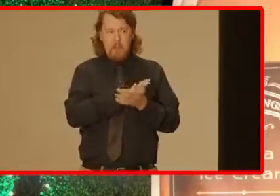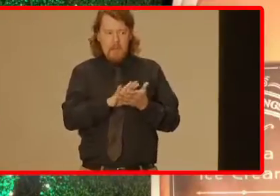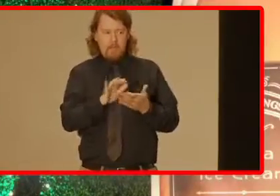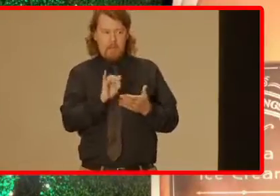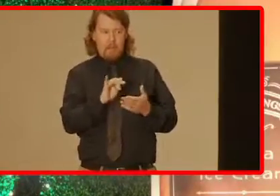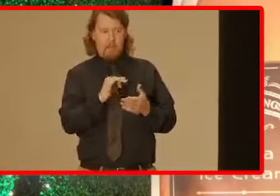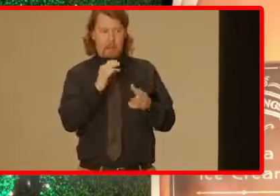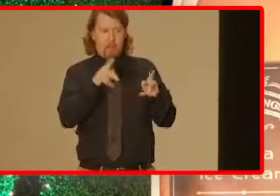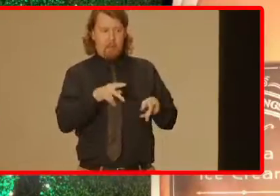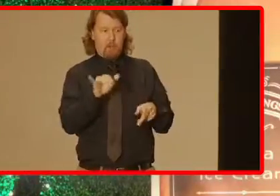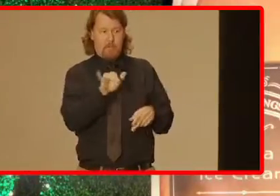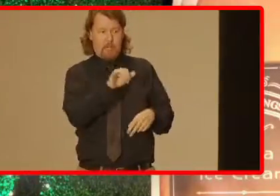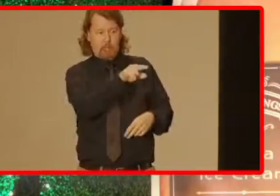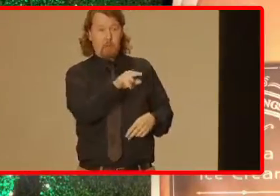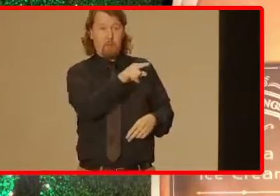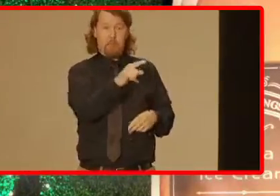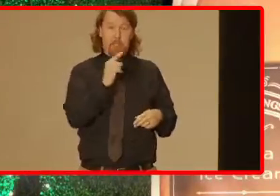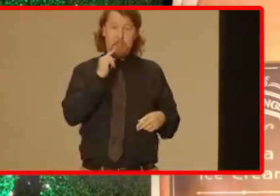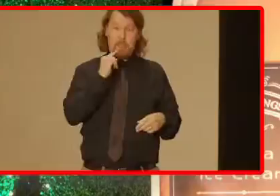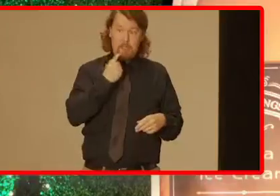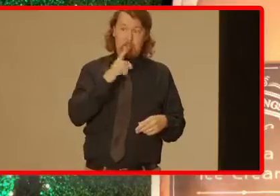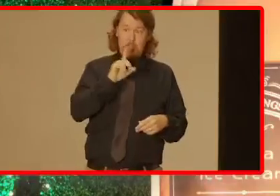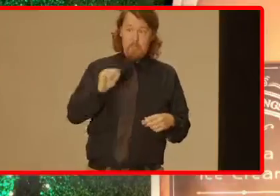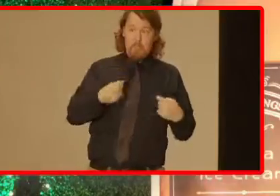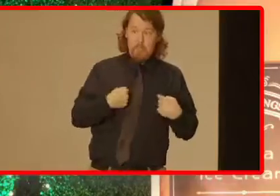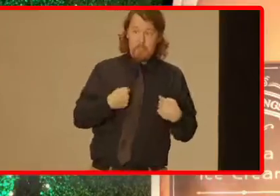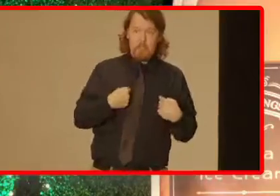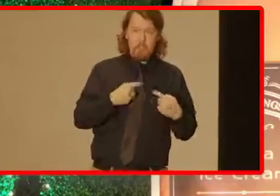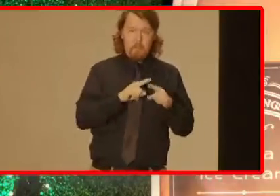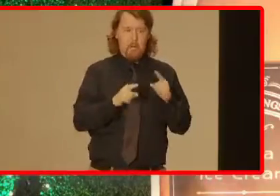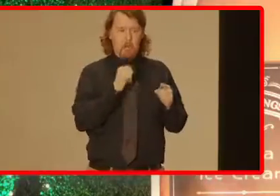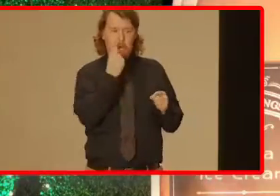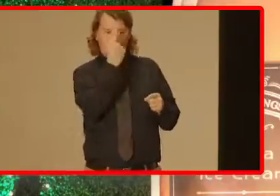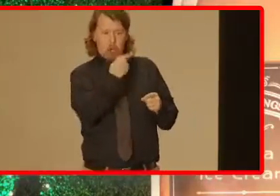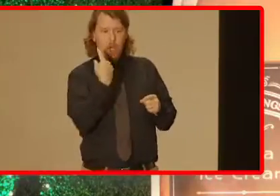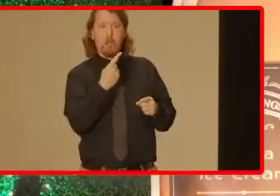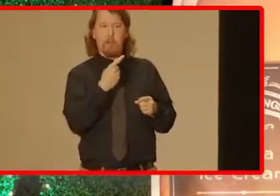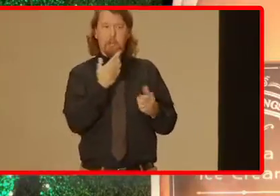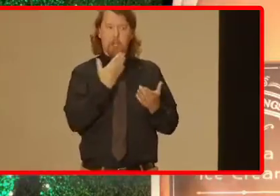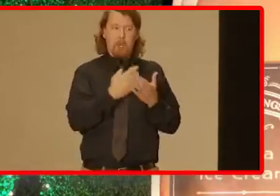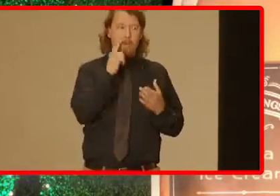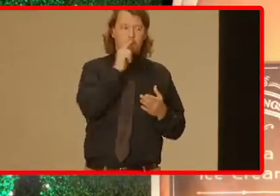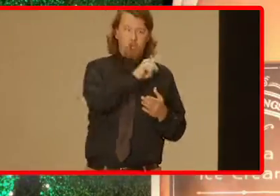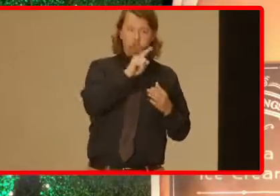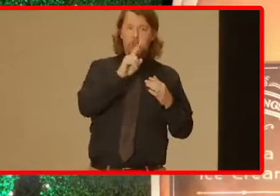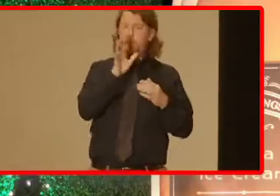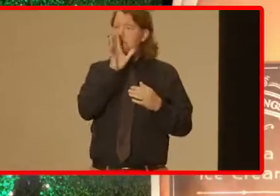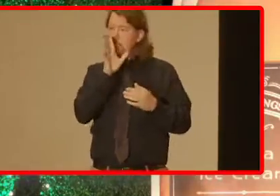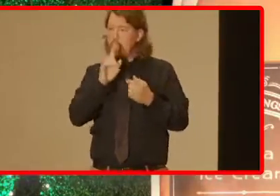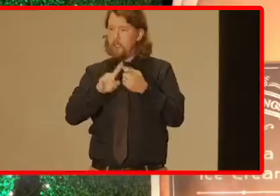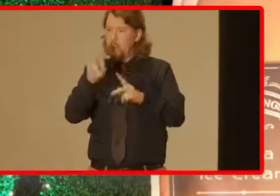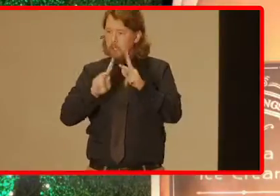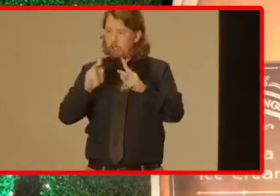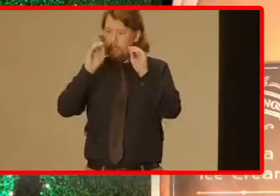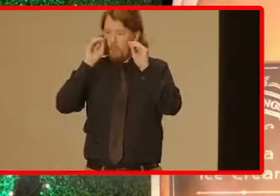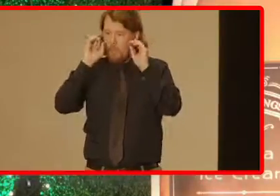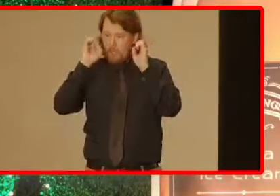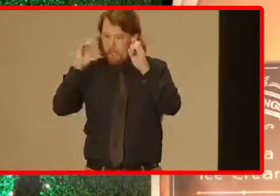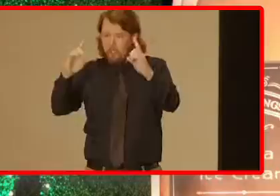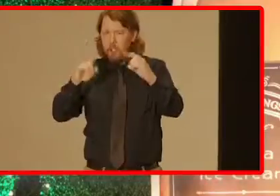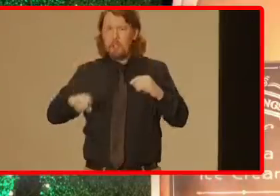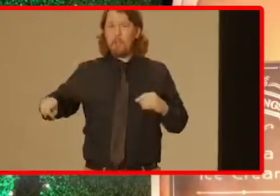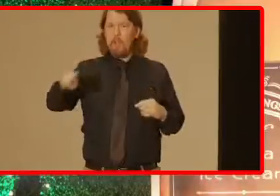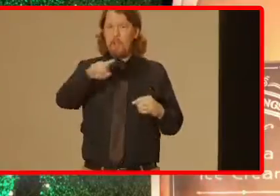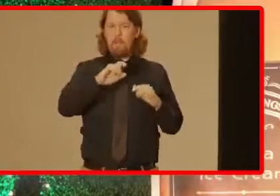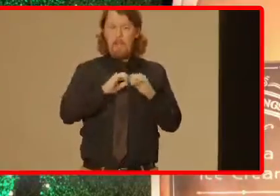but I have severe disabilities, could speak to others and educate them on how to treat folks and how to address folks. And